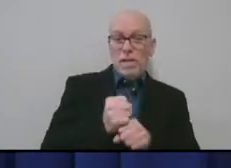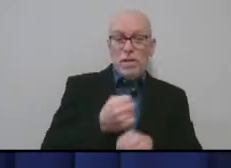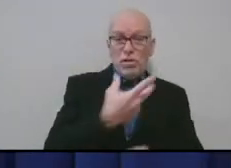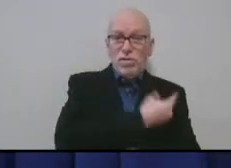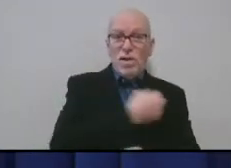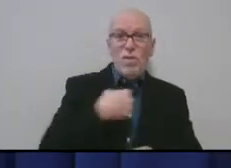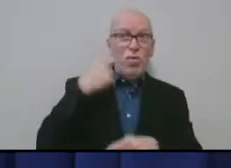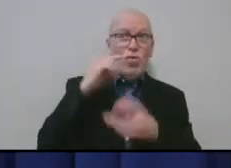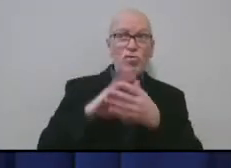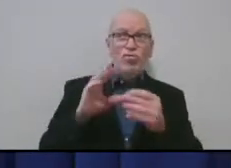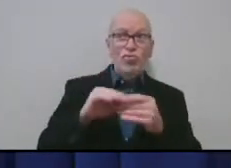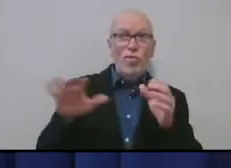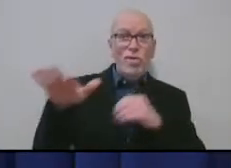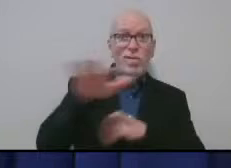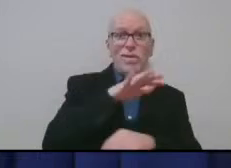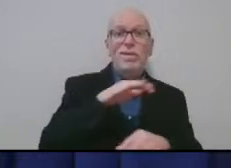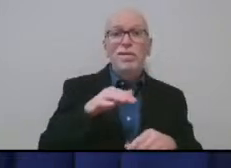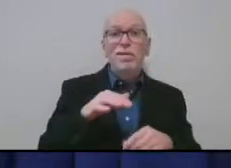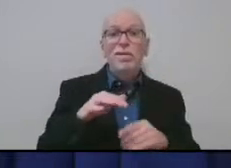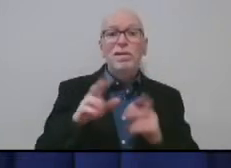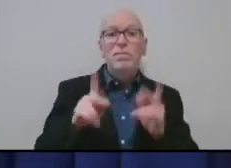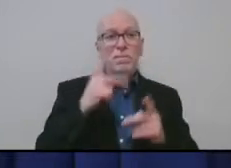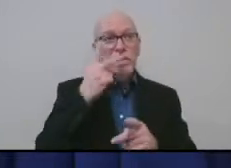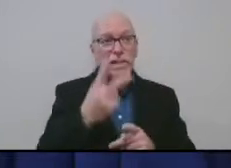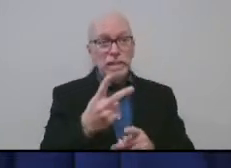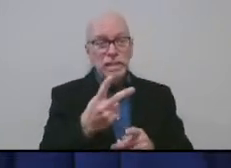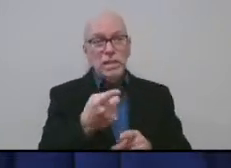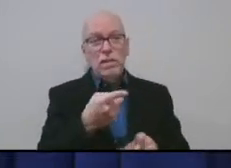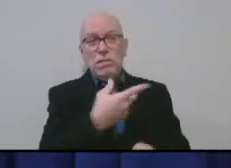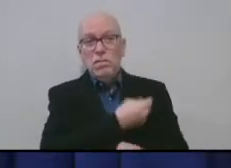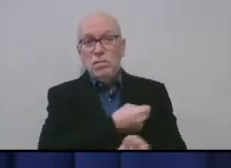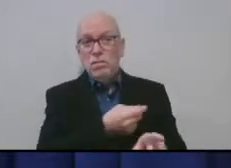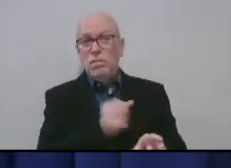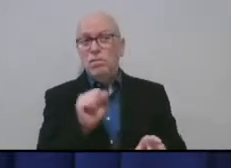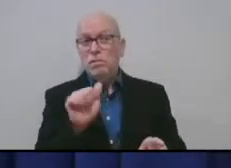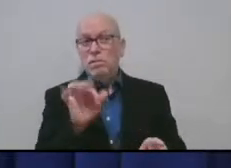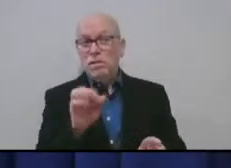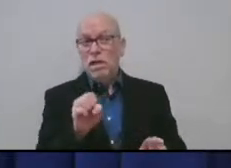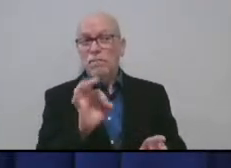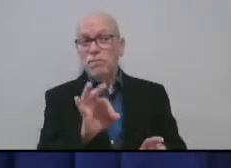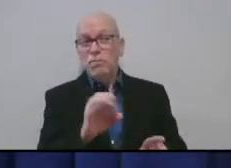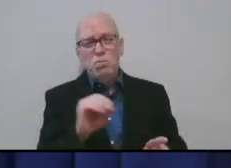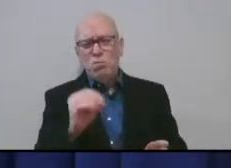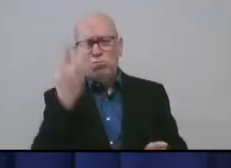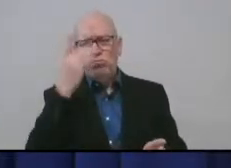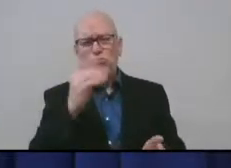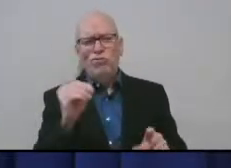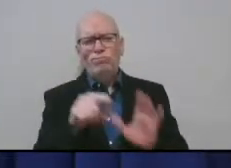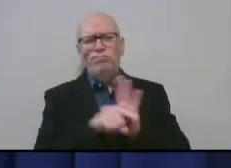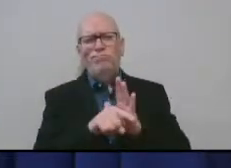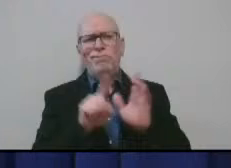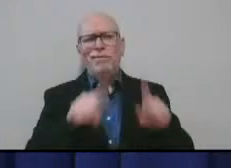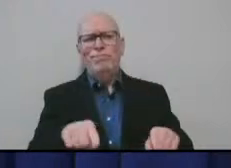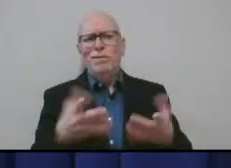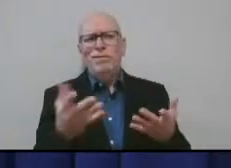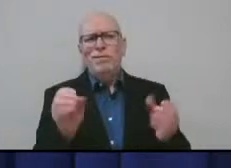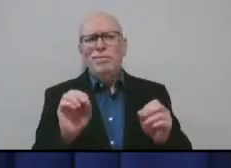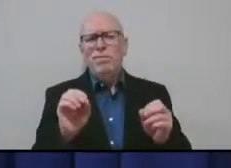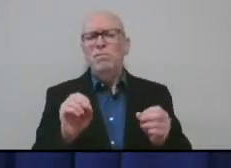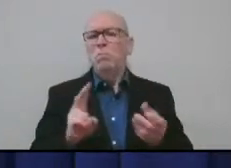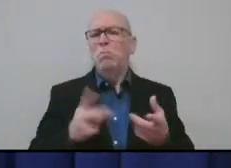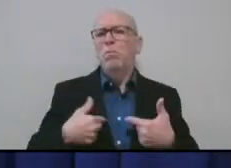that people see that it's safe, and there are very few adverse reactions, and just